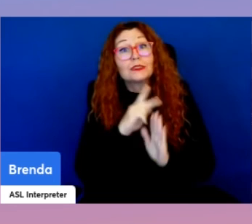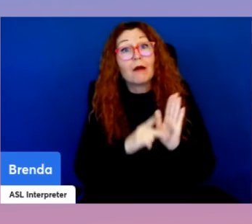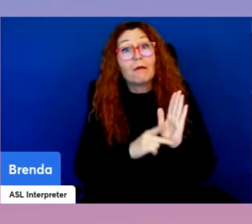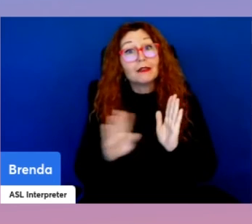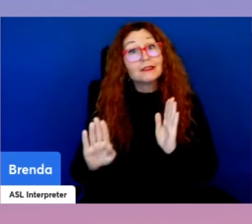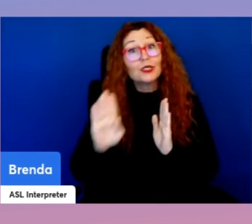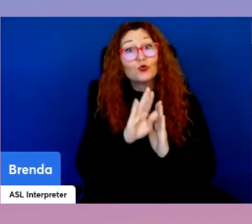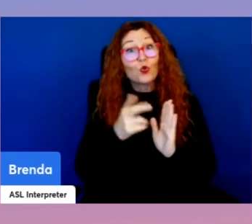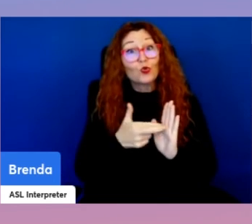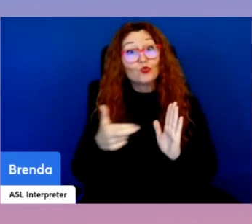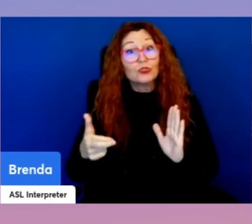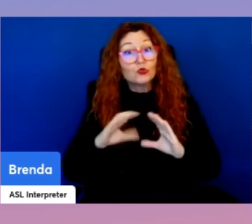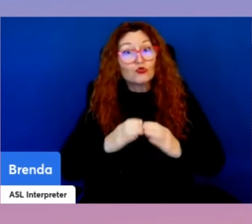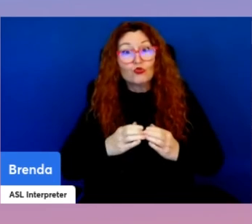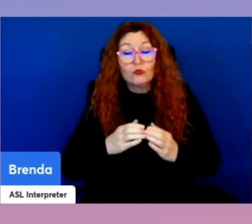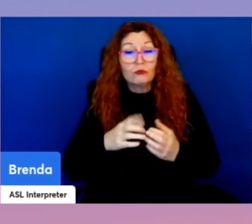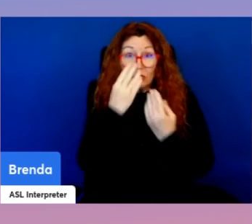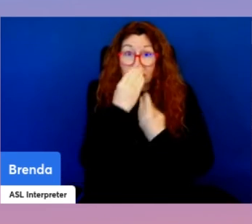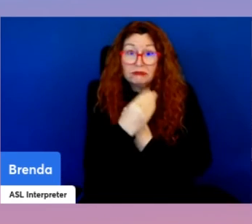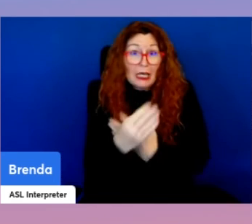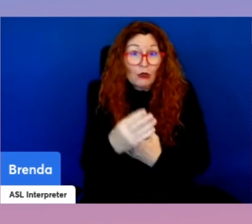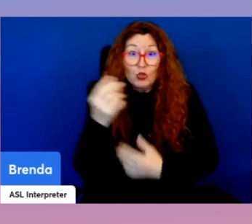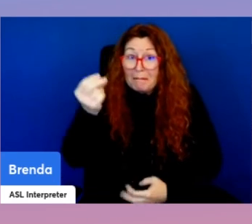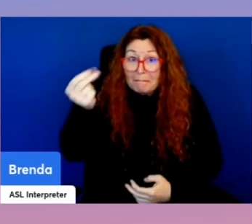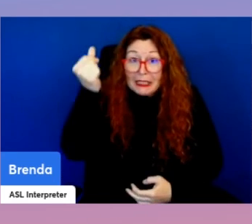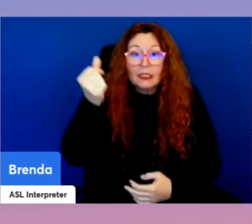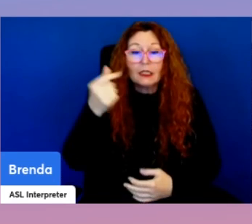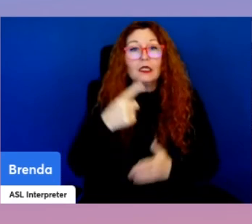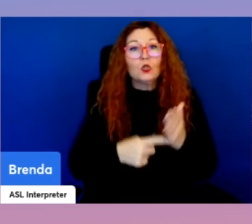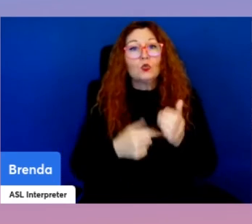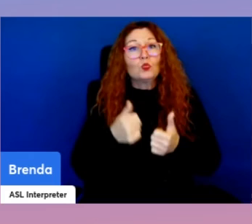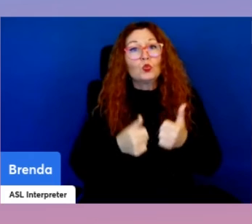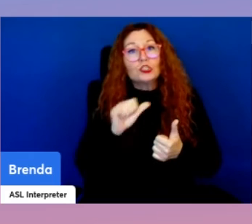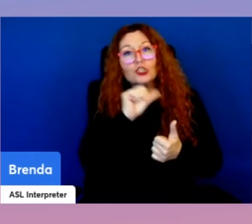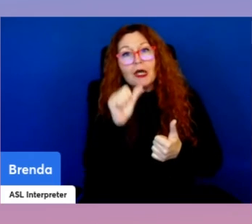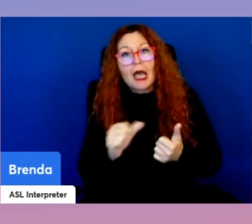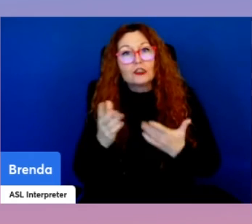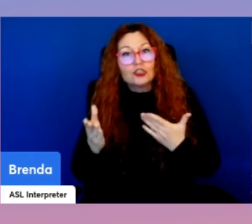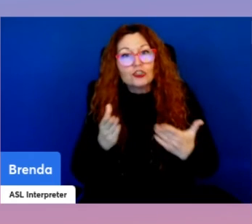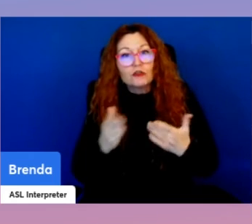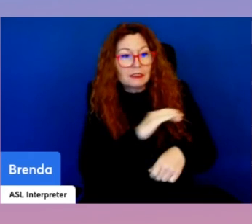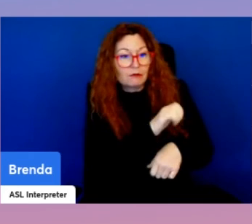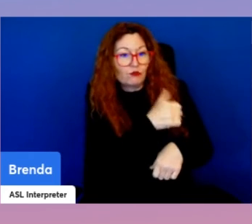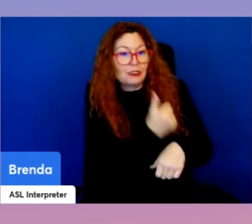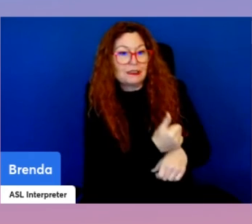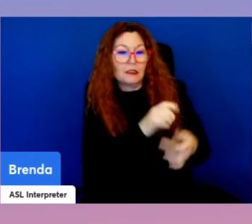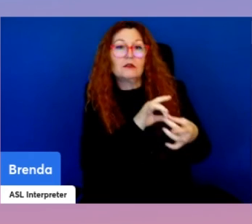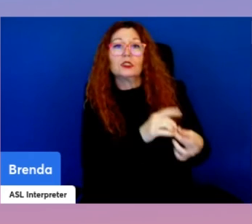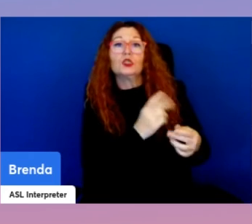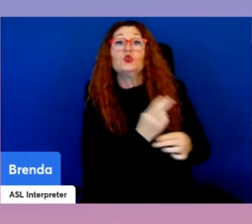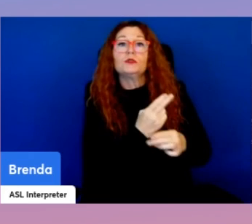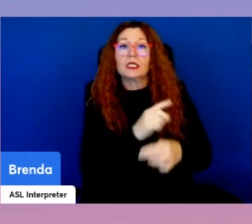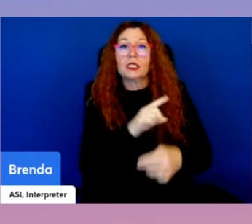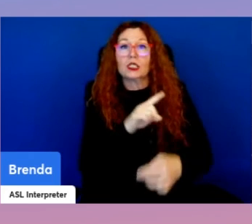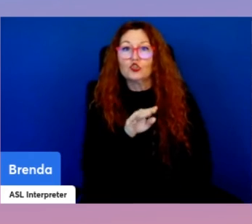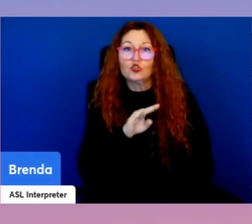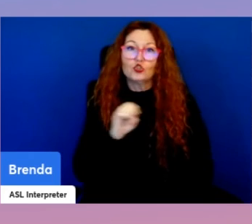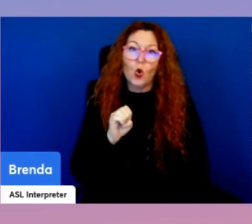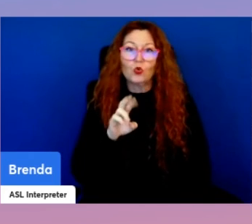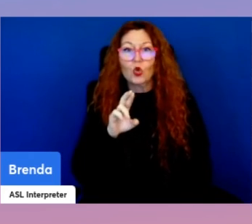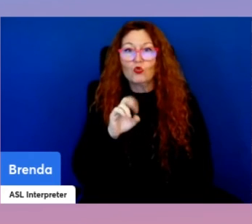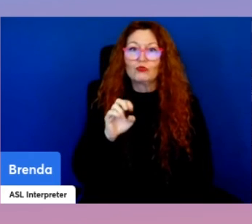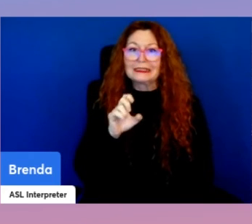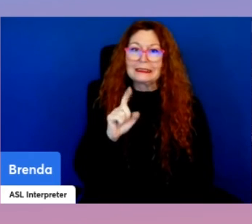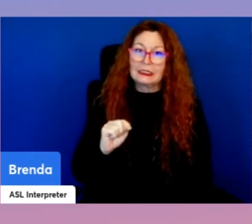you what Azure services have been provisioned in a zone resilient way with this wonderful Azure